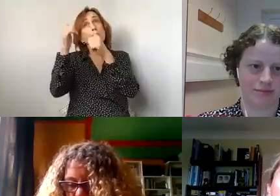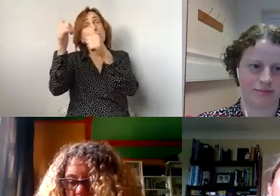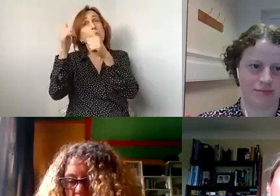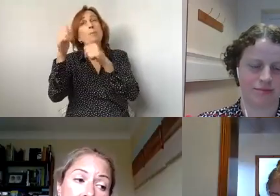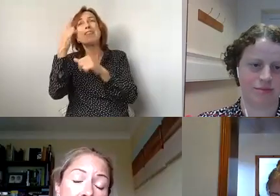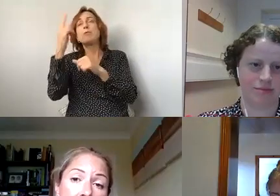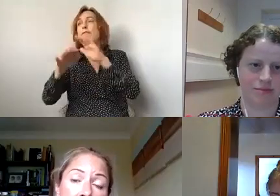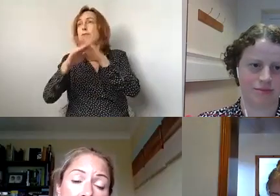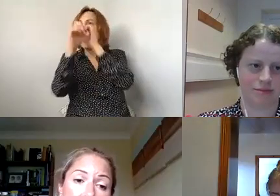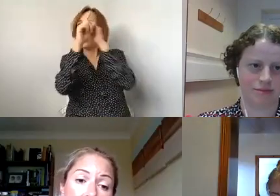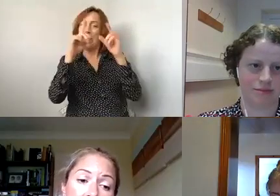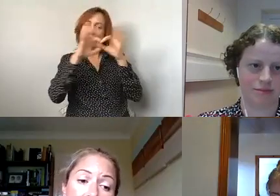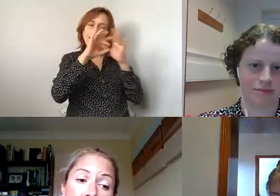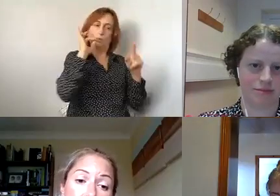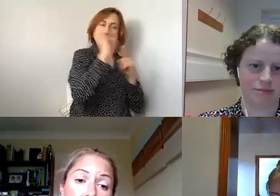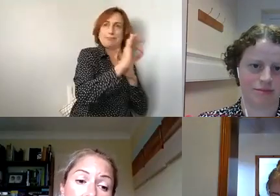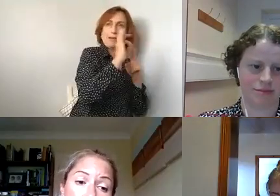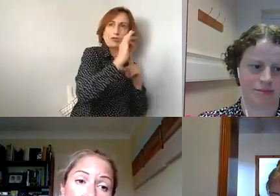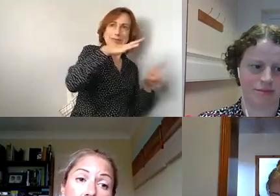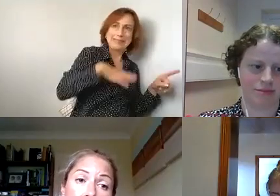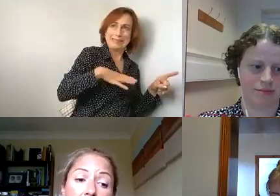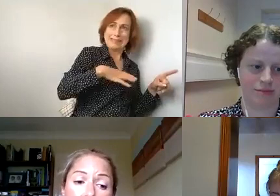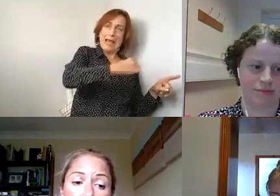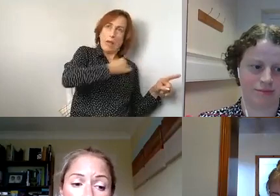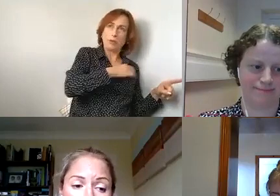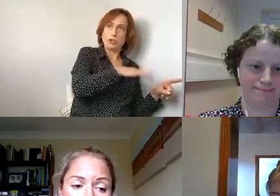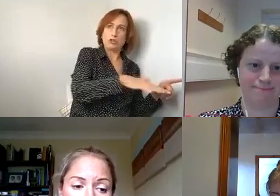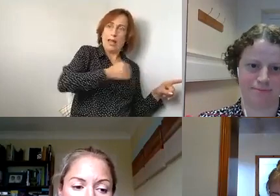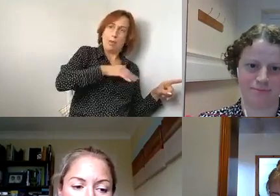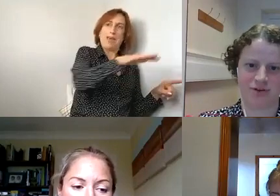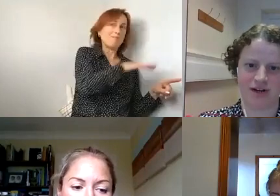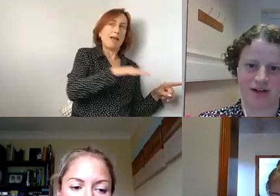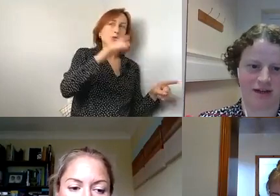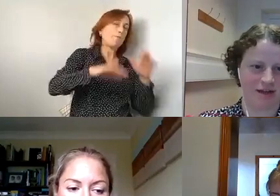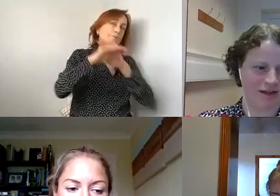and the particular issues that relate to our children and their families. So I think it would be excellent.